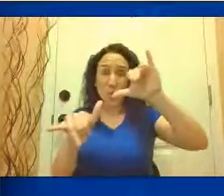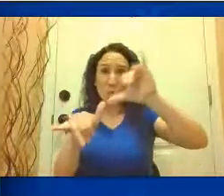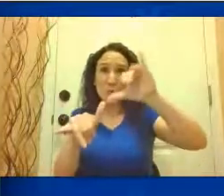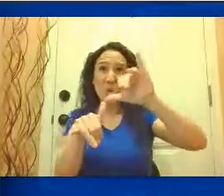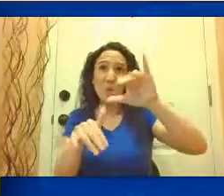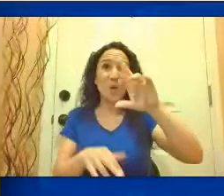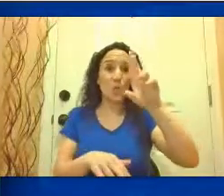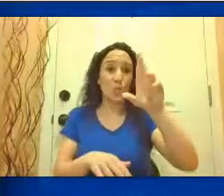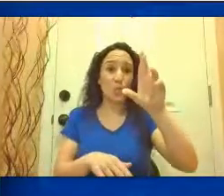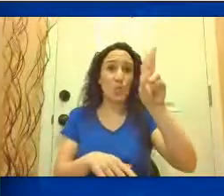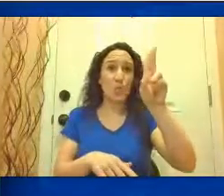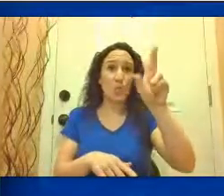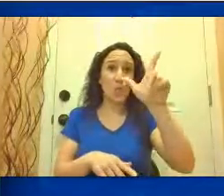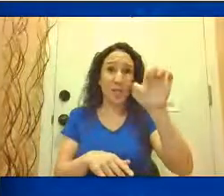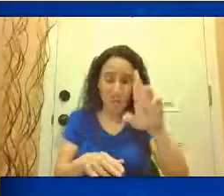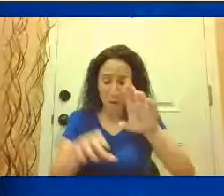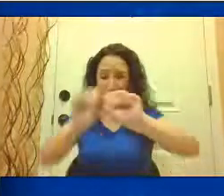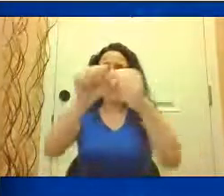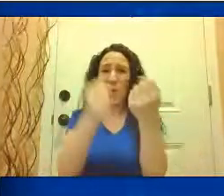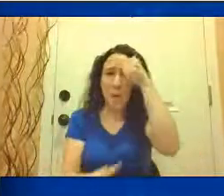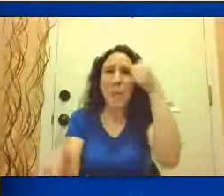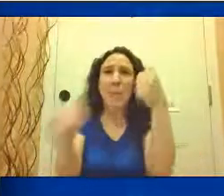Whoa! Ah!